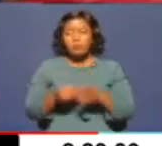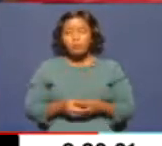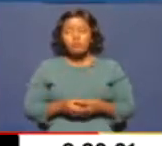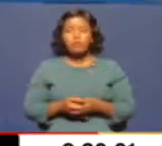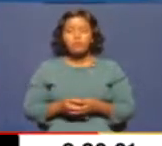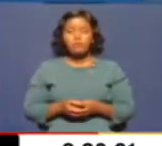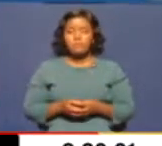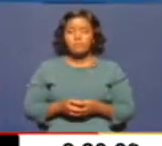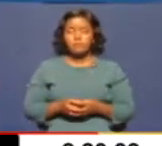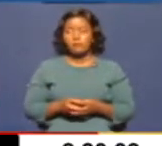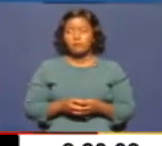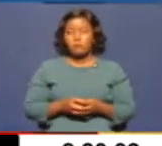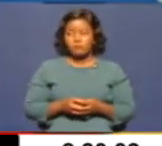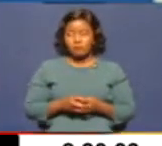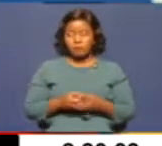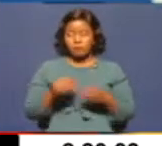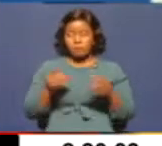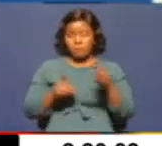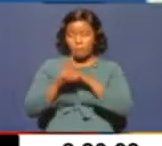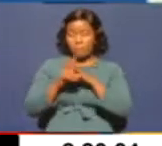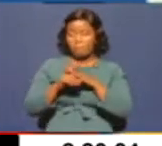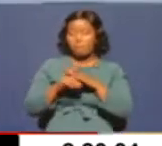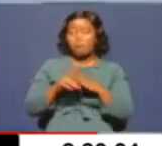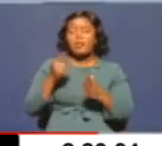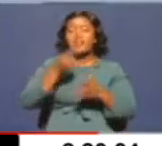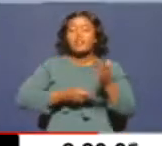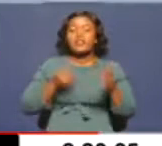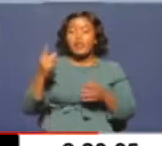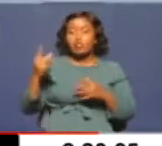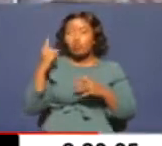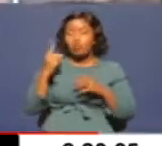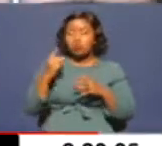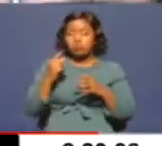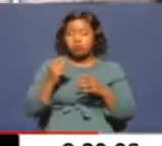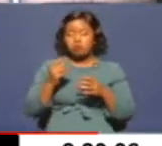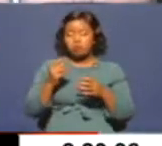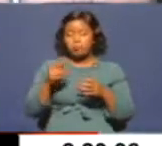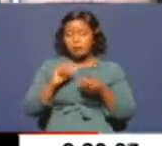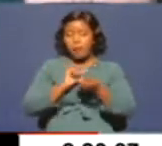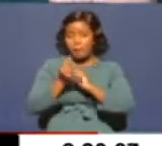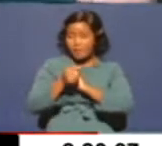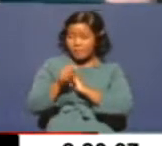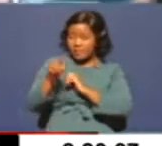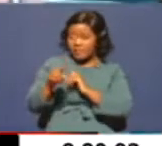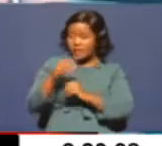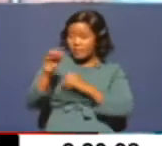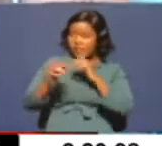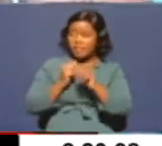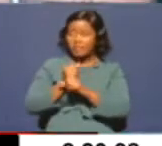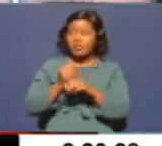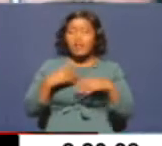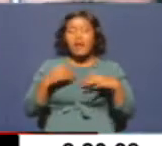The coming into effect of the Tax Law Amendment Act of 2020, beginning of this year, saw the introduction and